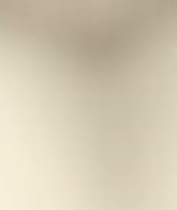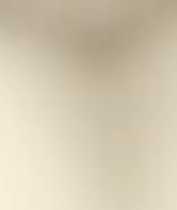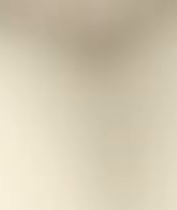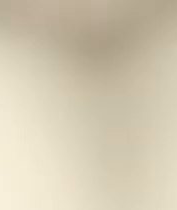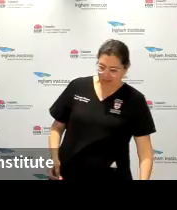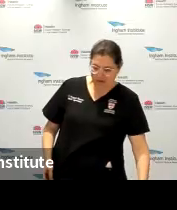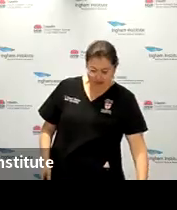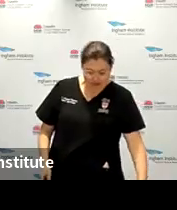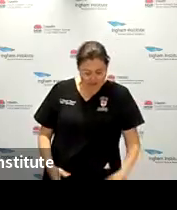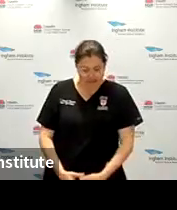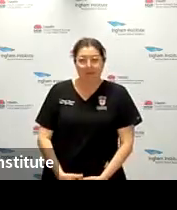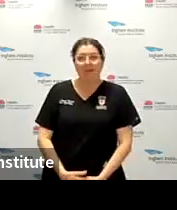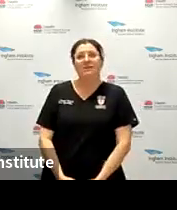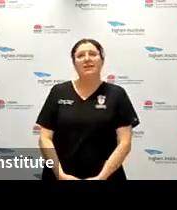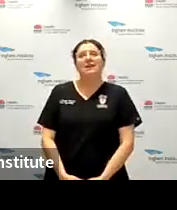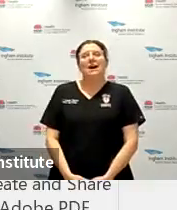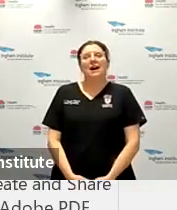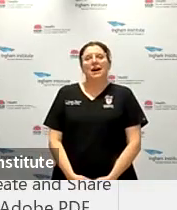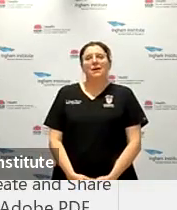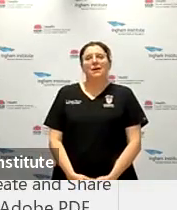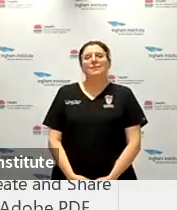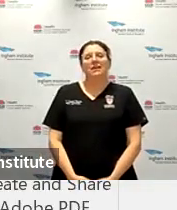and one of the key projects that we've commenced.